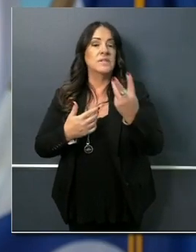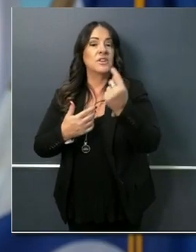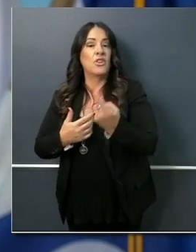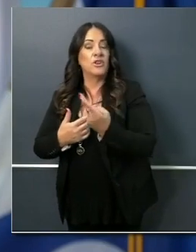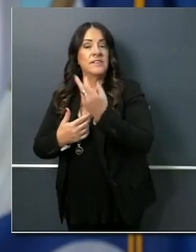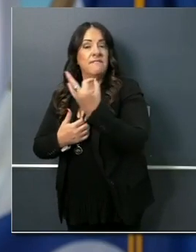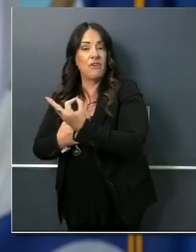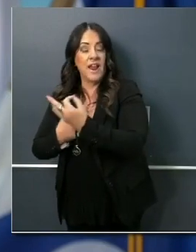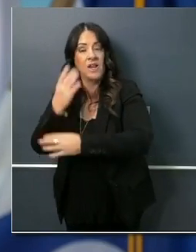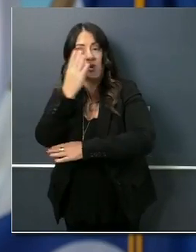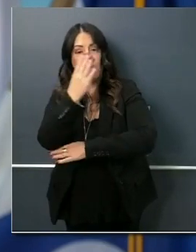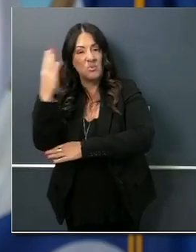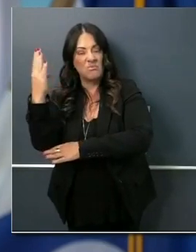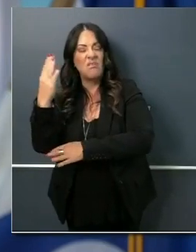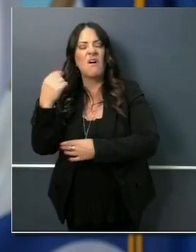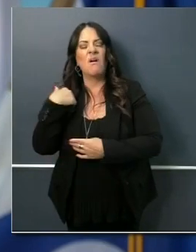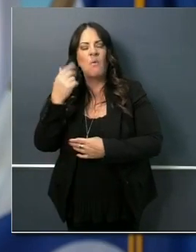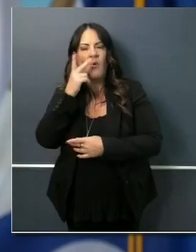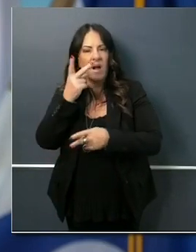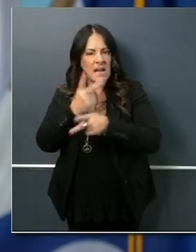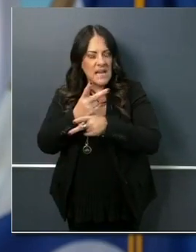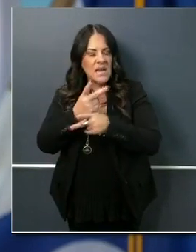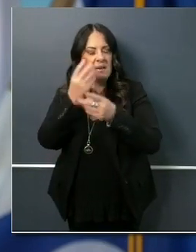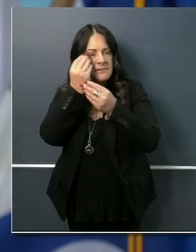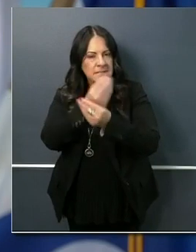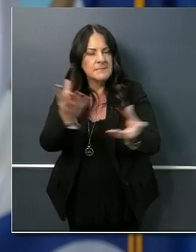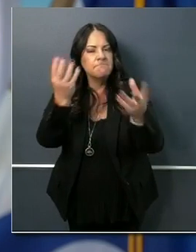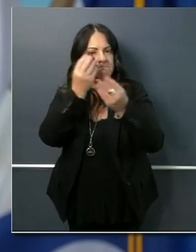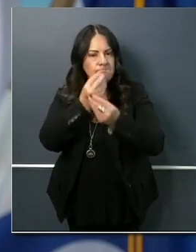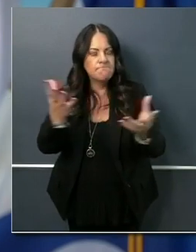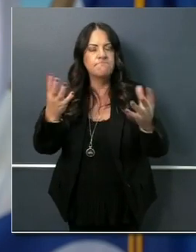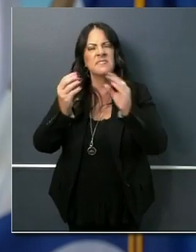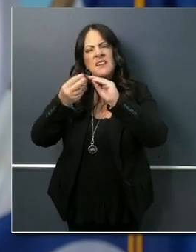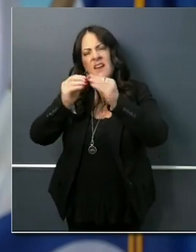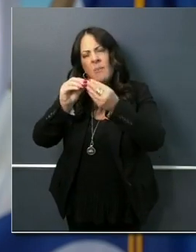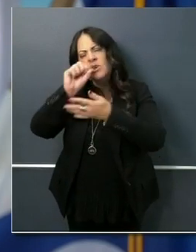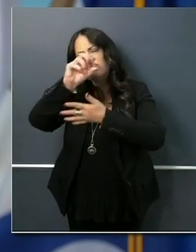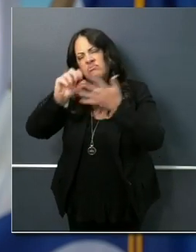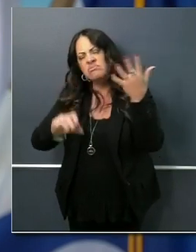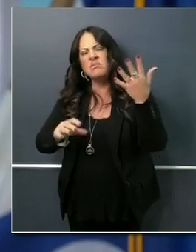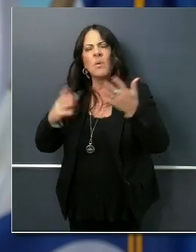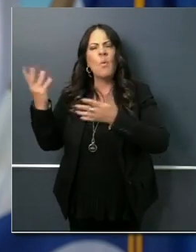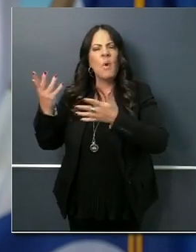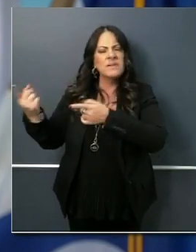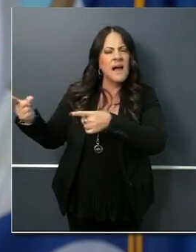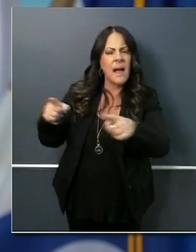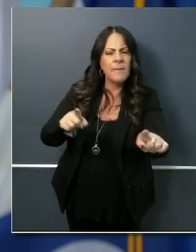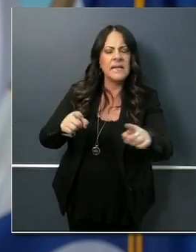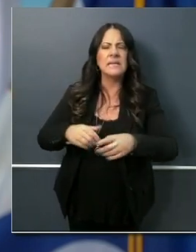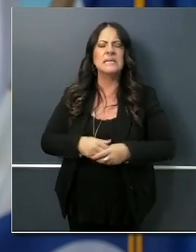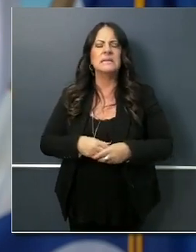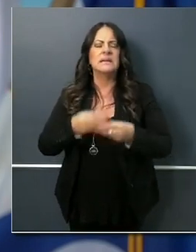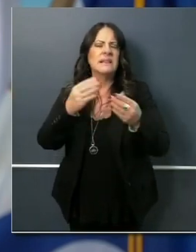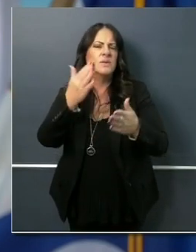Friday at noon, and that is update you on all the numbers, the trend lines before they become headlines, give you a sense of areas